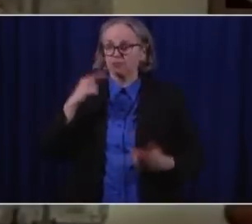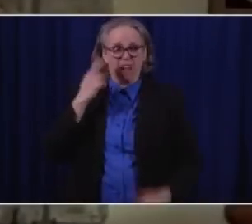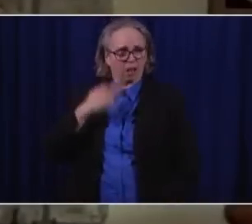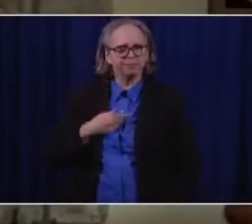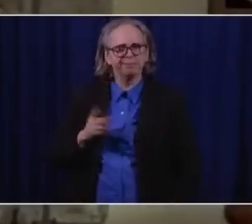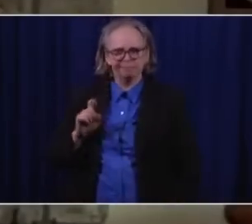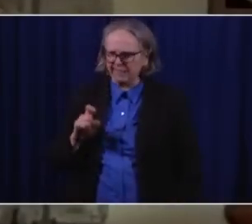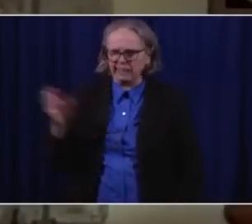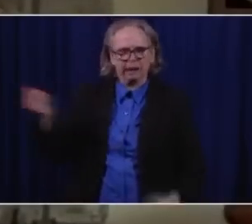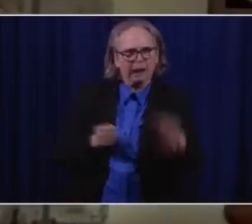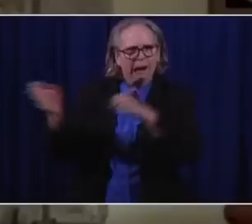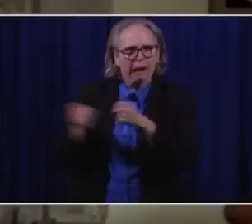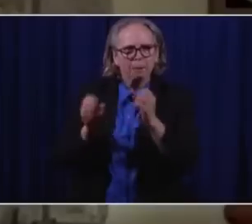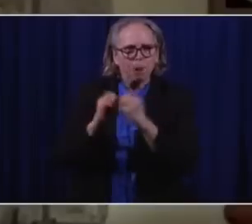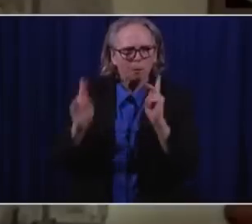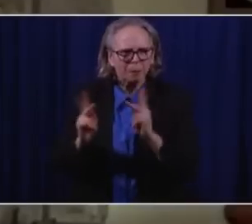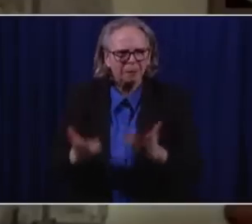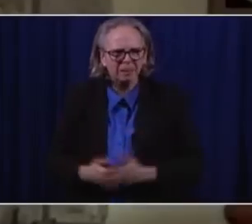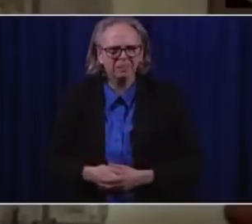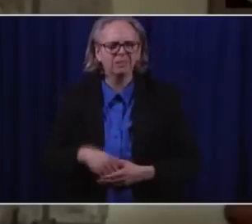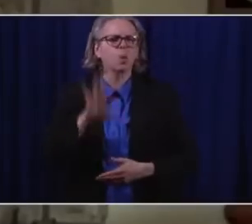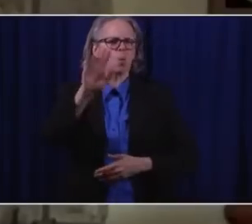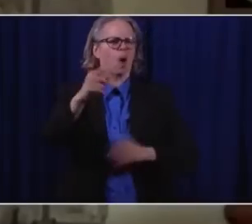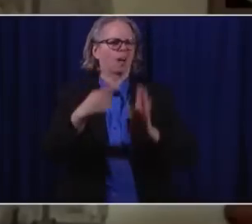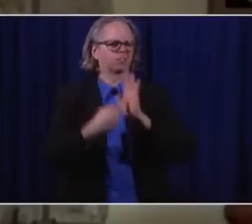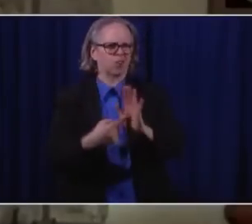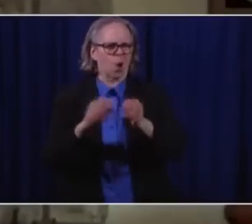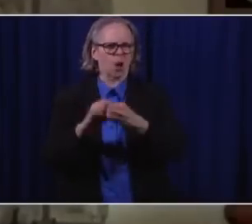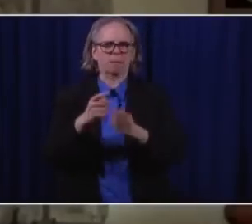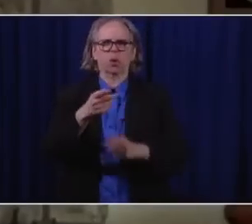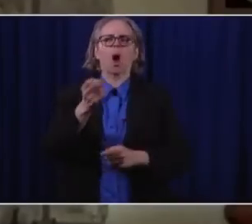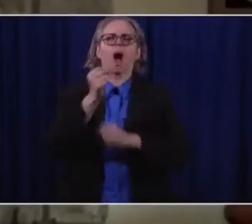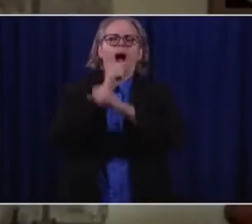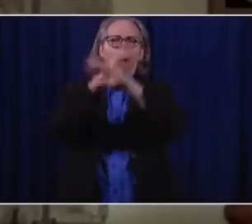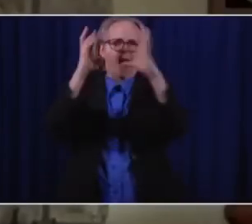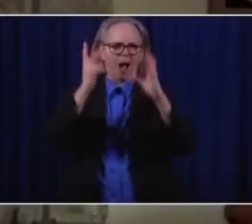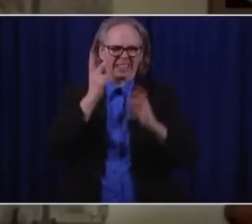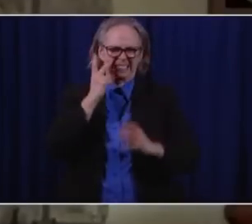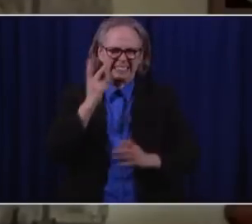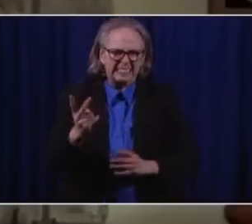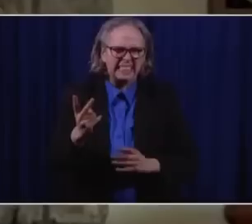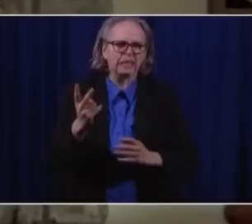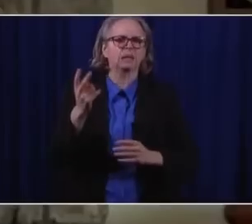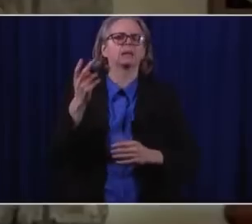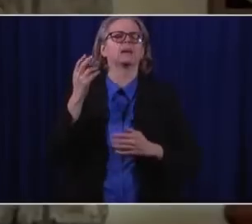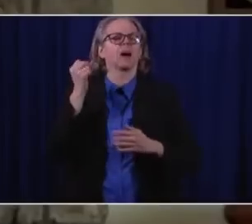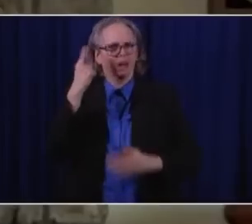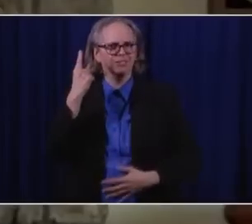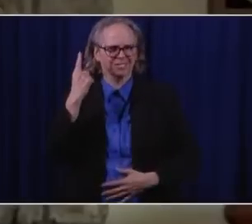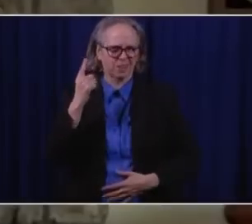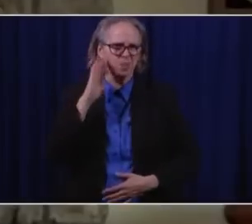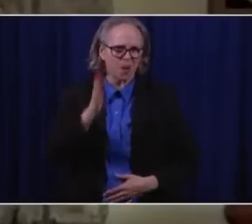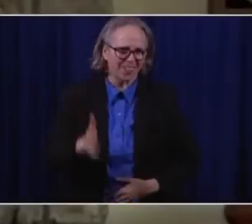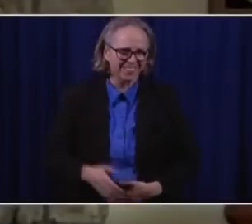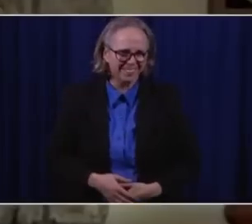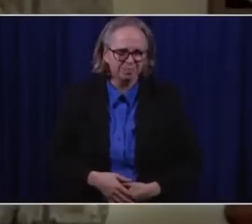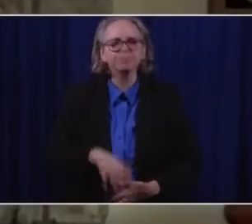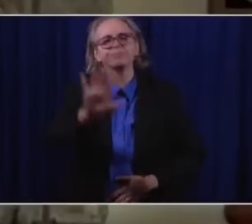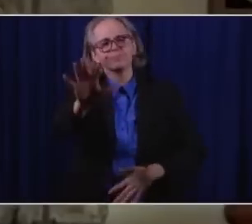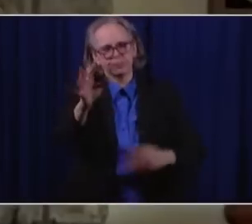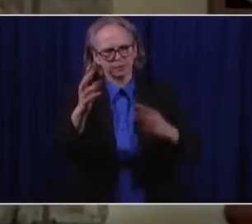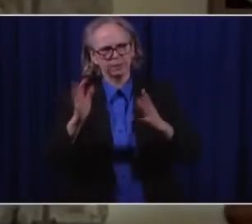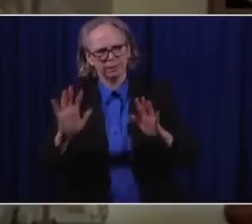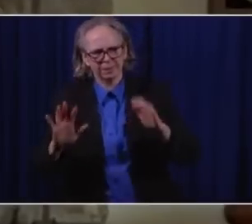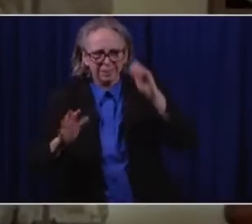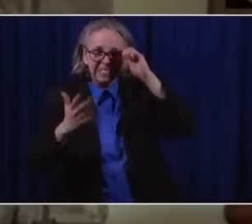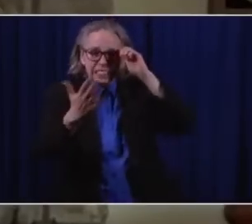we'll show you how it's dramatically kicked up. I mean, it's gone up very, very quickly. Next question. That's a good, look, it's a good thing. It's